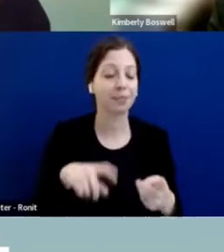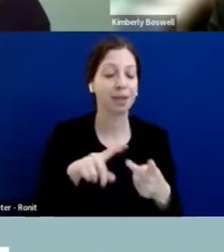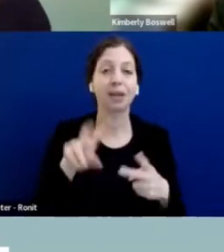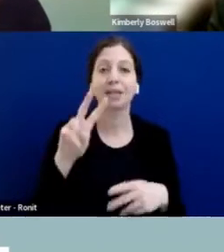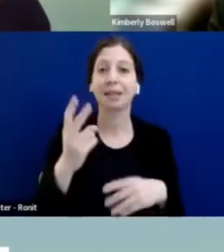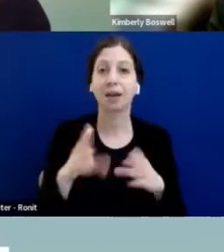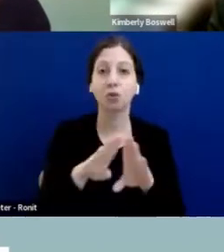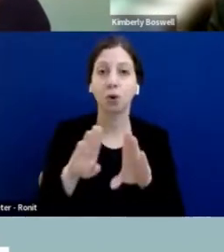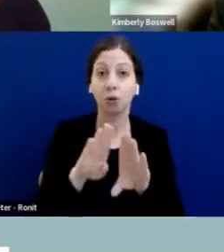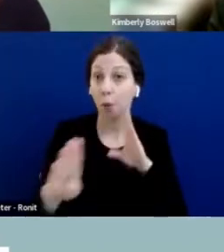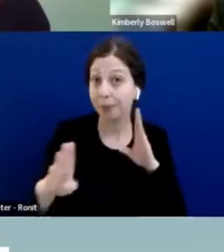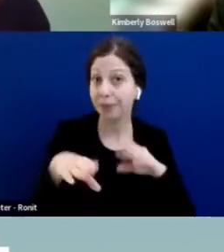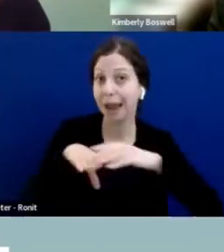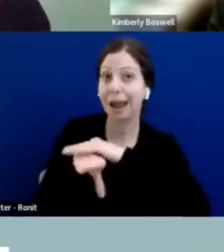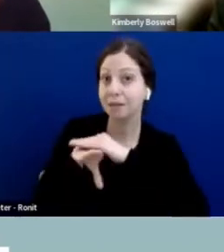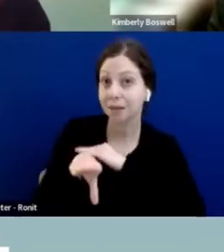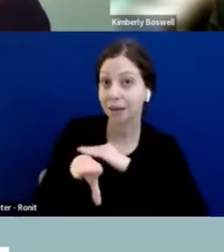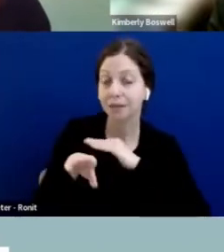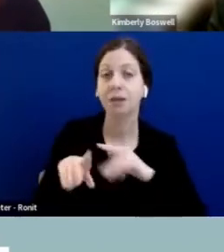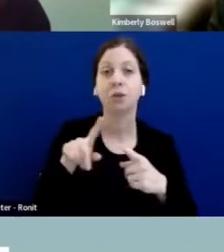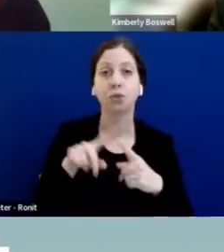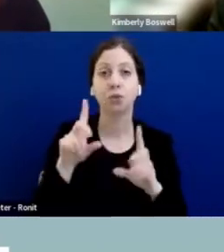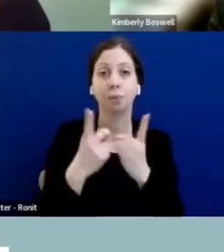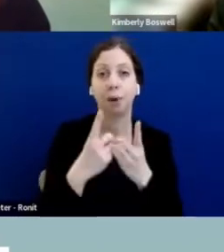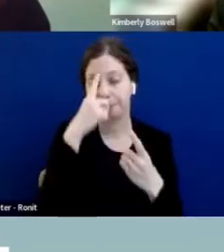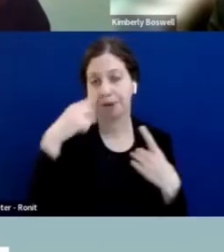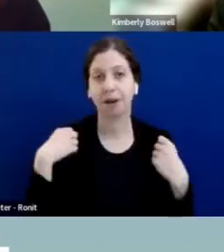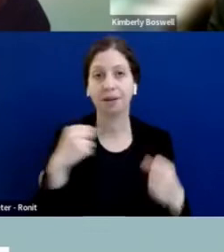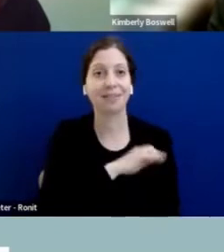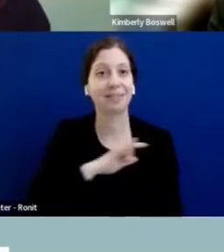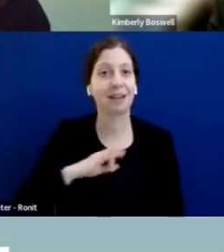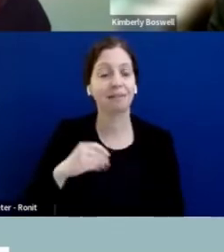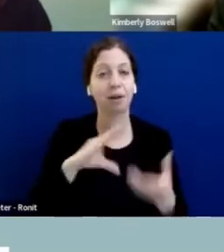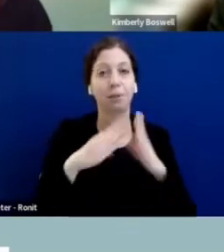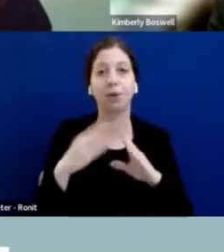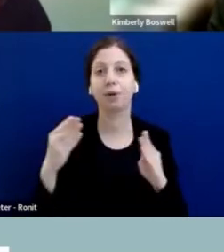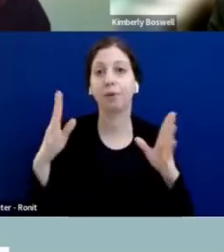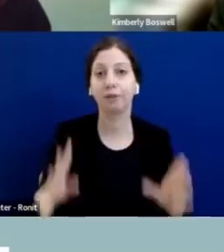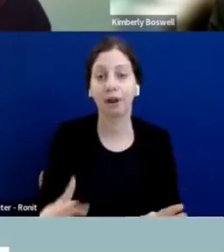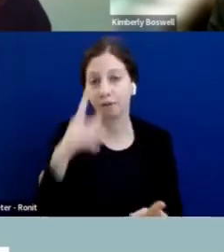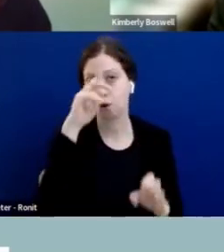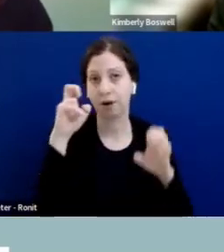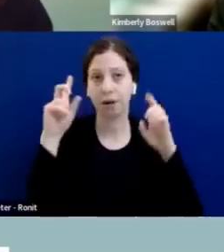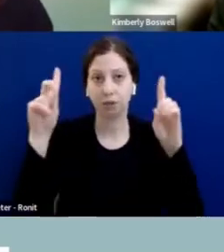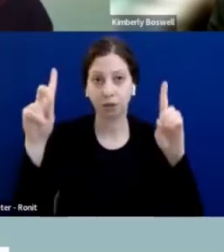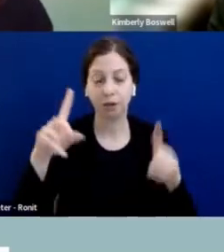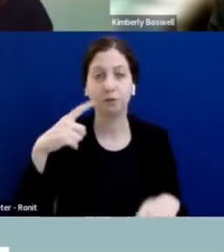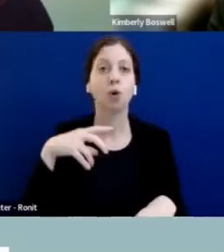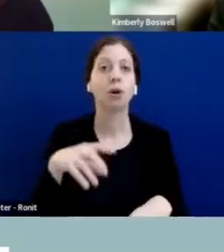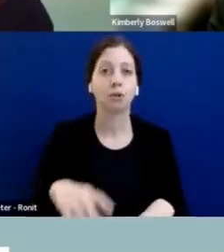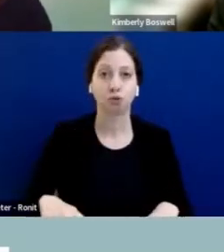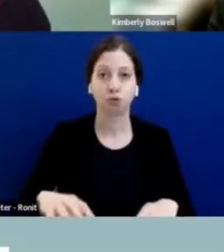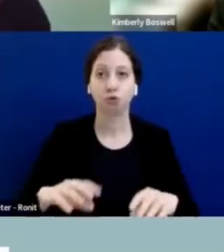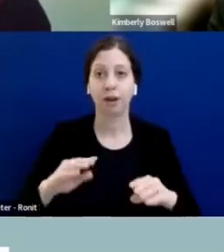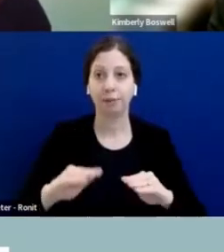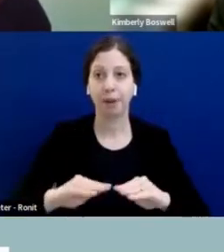was the access to Department of Mental Health staff and their community providers for education, for transparency,